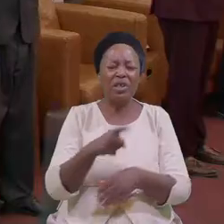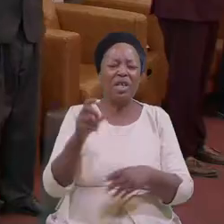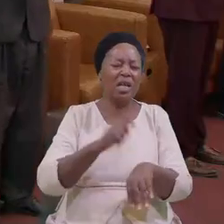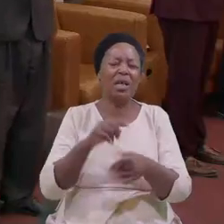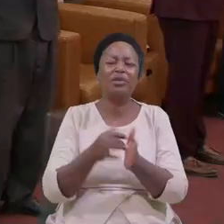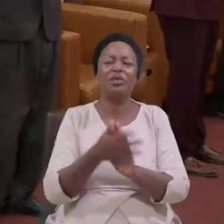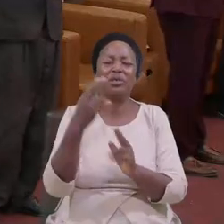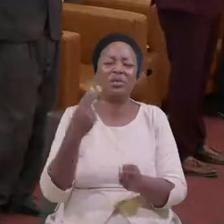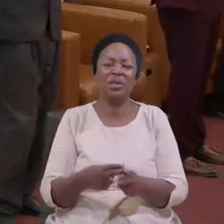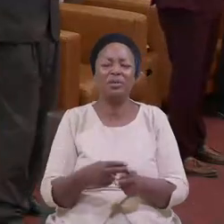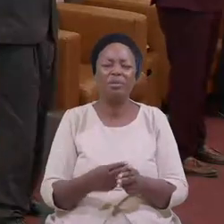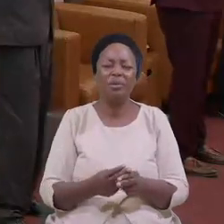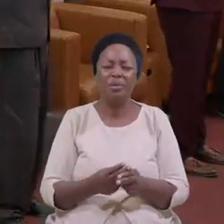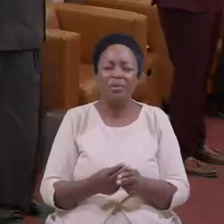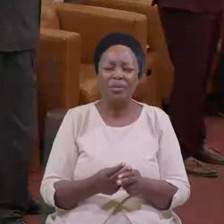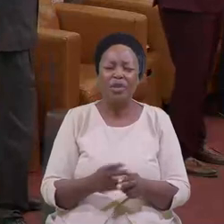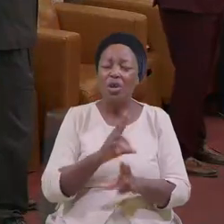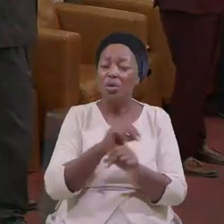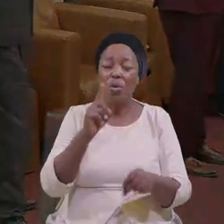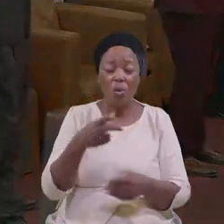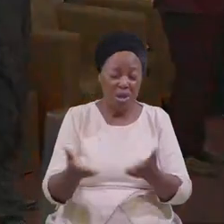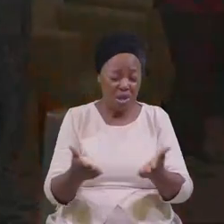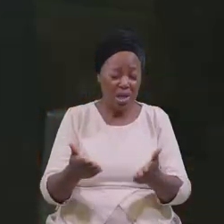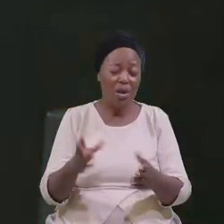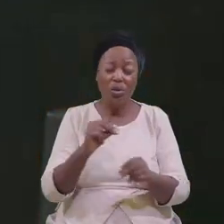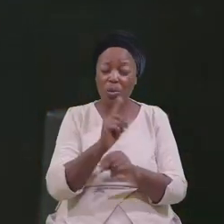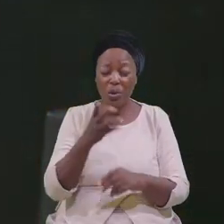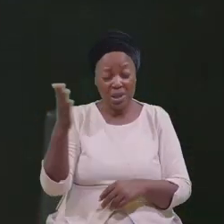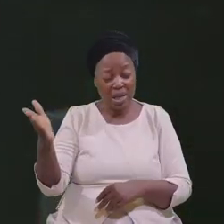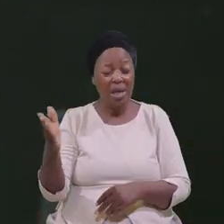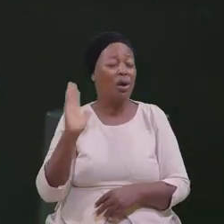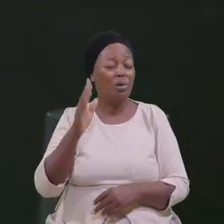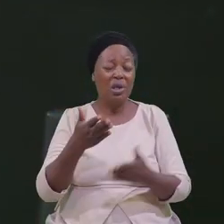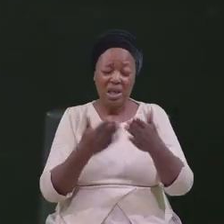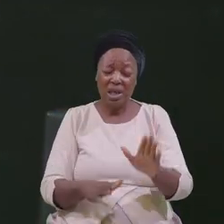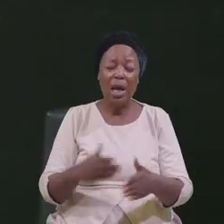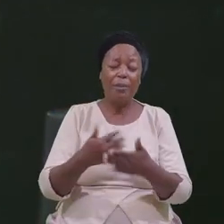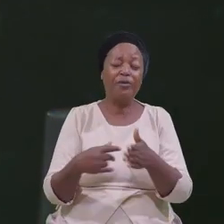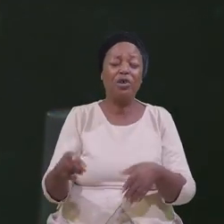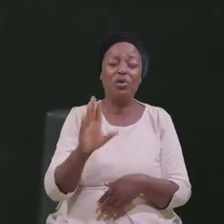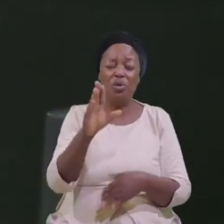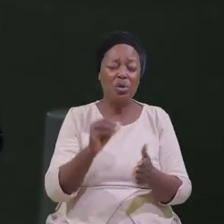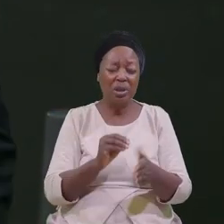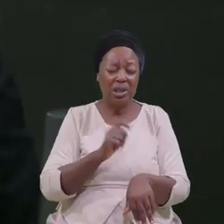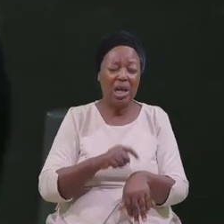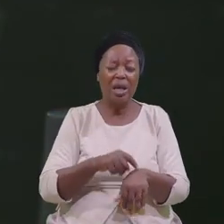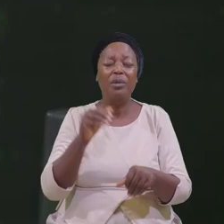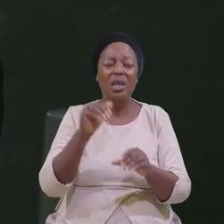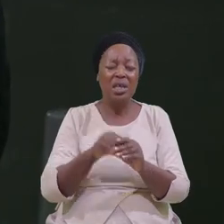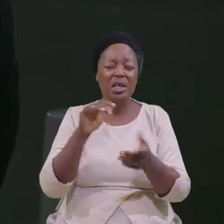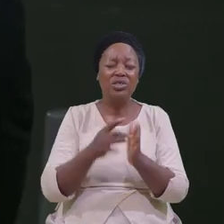time. No one here, no one there will die before your time